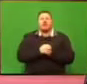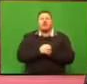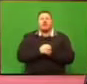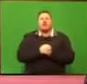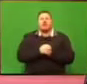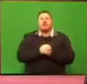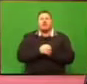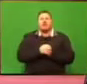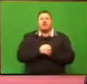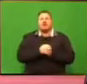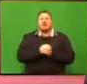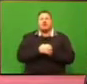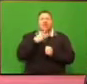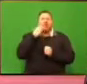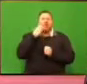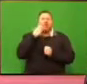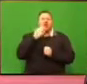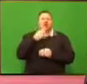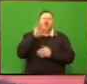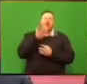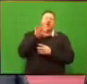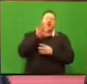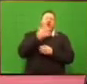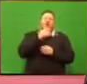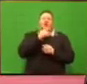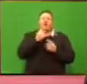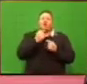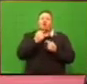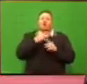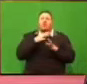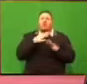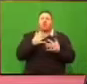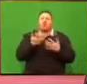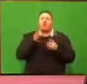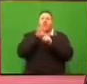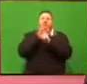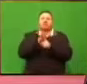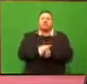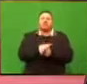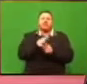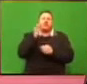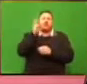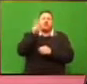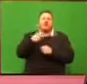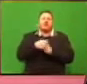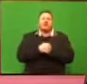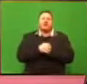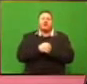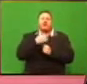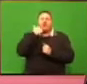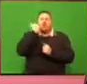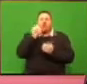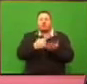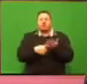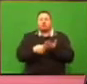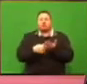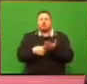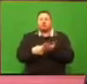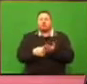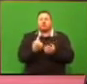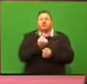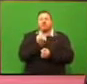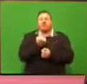when we are heckling, we can do so without drowning the speaker. If we want to converse among